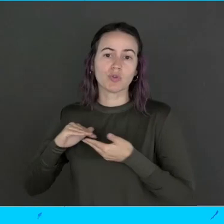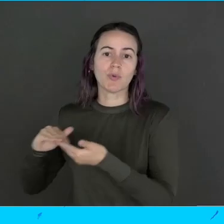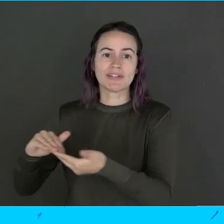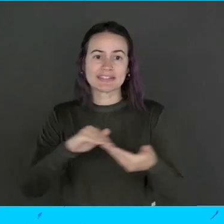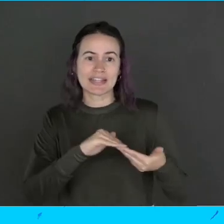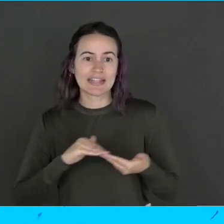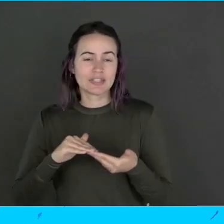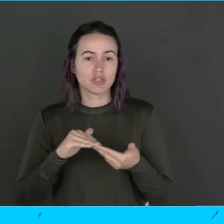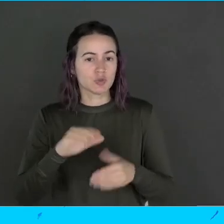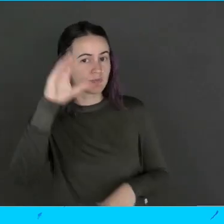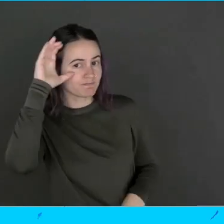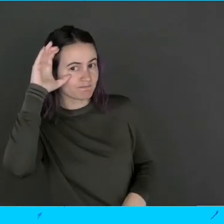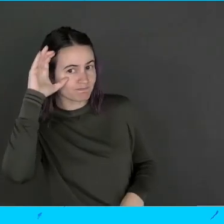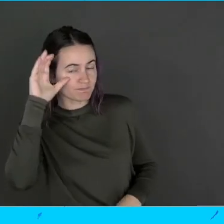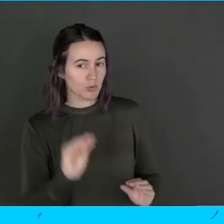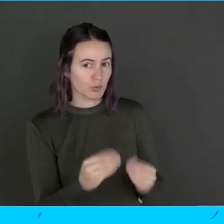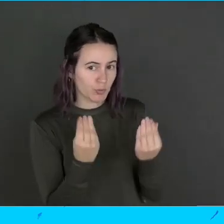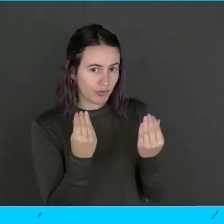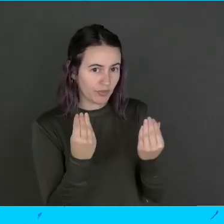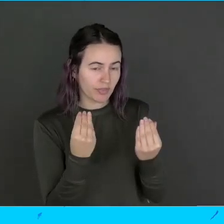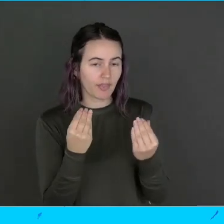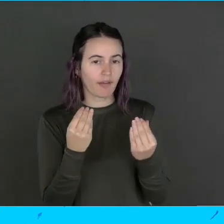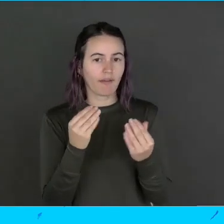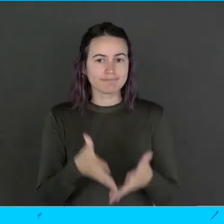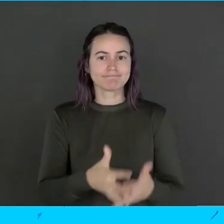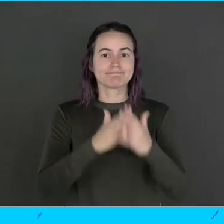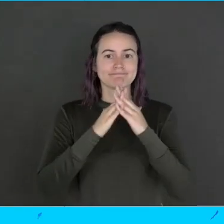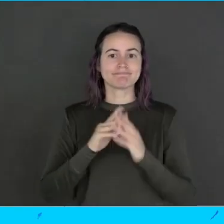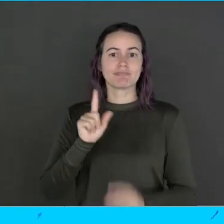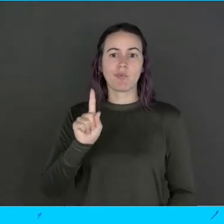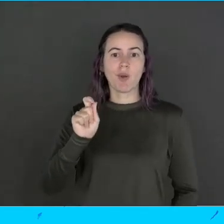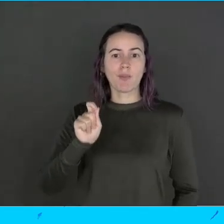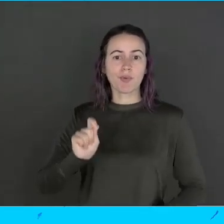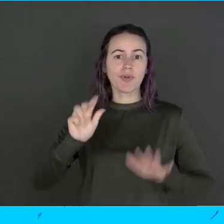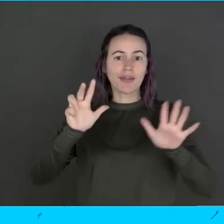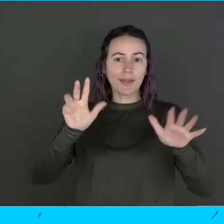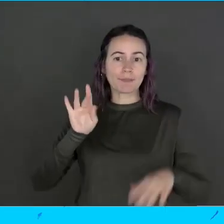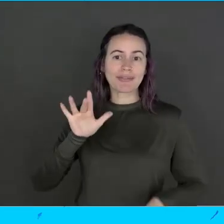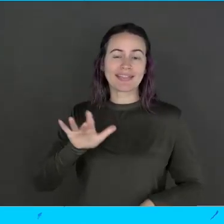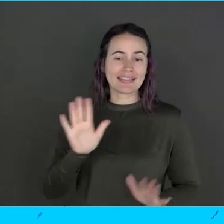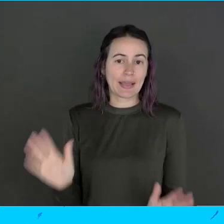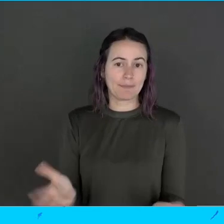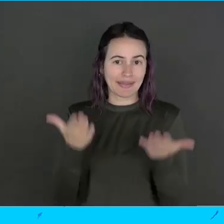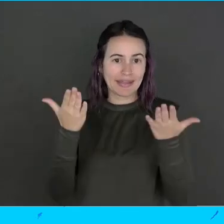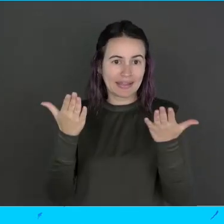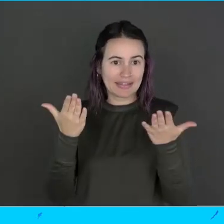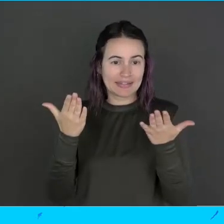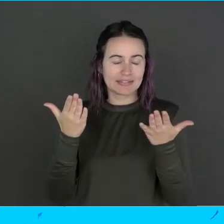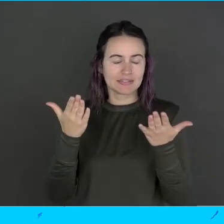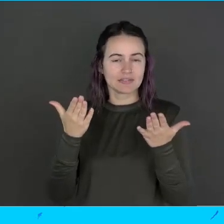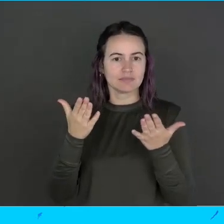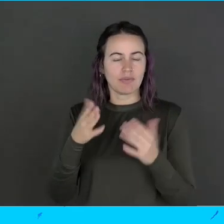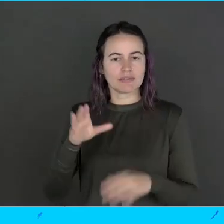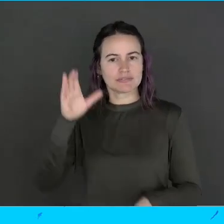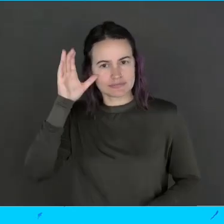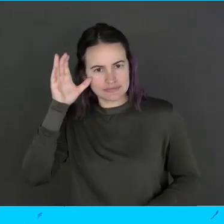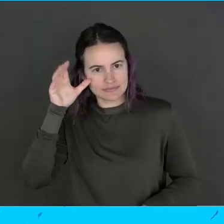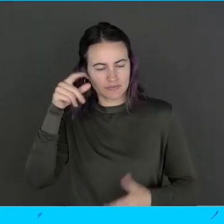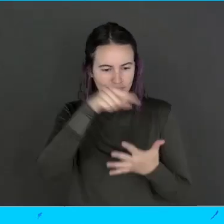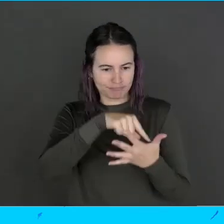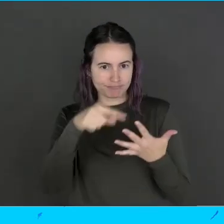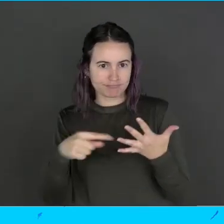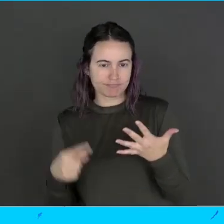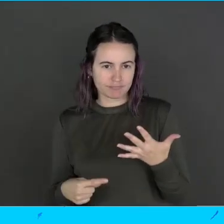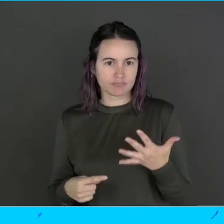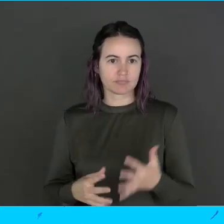billion campaign, our leaders must address these issues. And to improve my well-being, I want the government of Ghana to